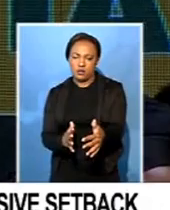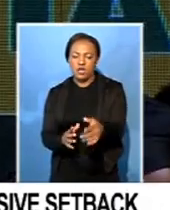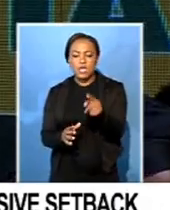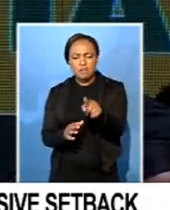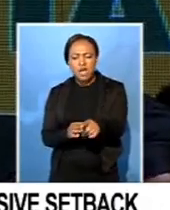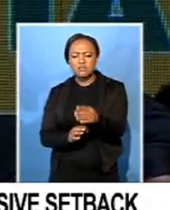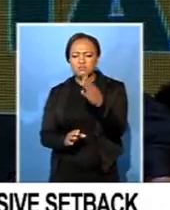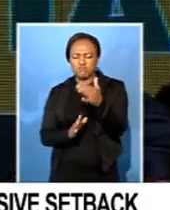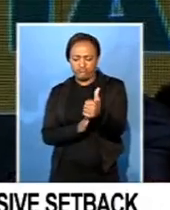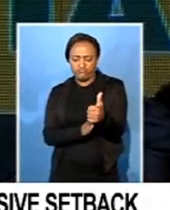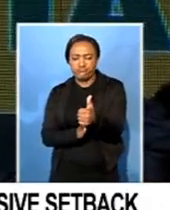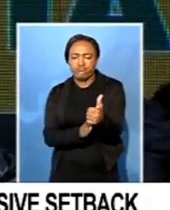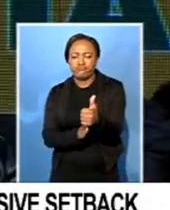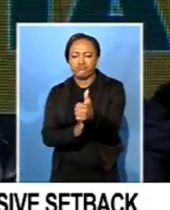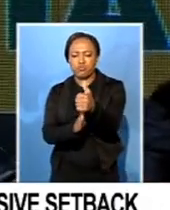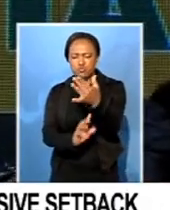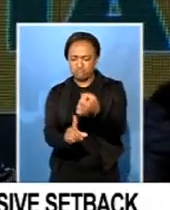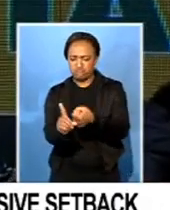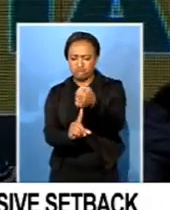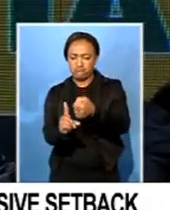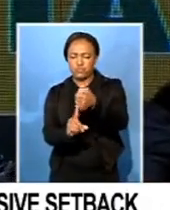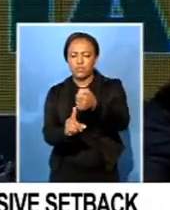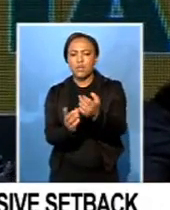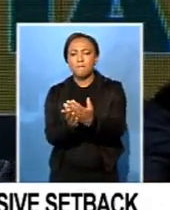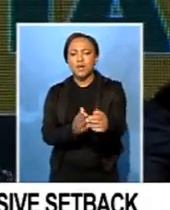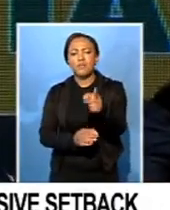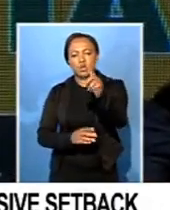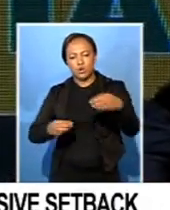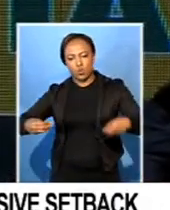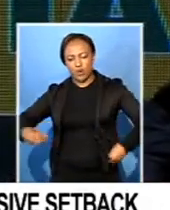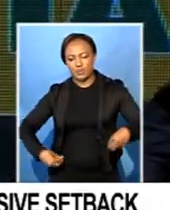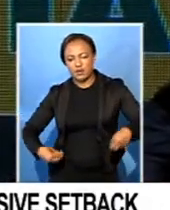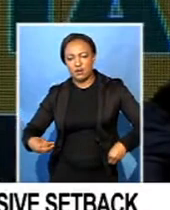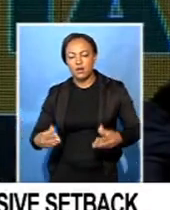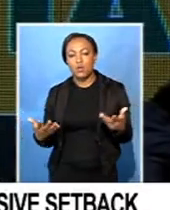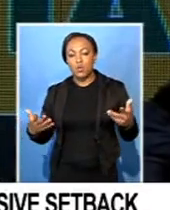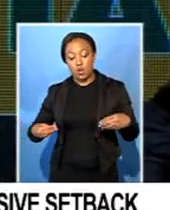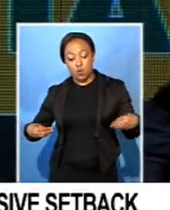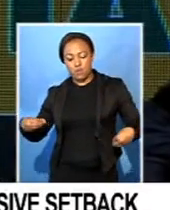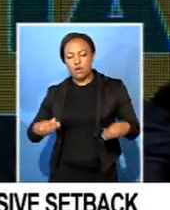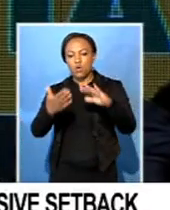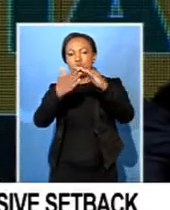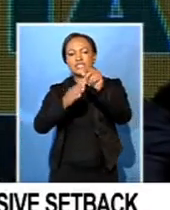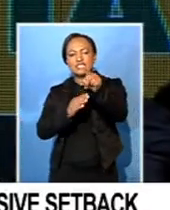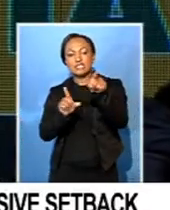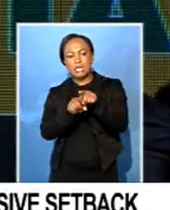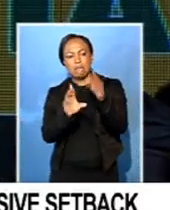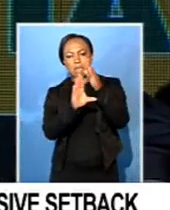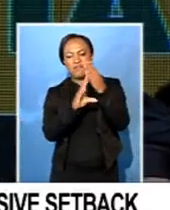the forefront of fighting corruption, both in the public and private